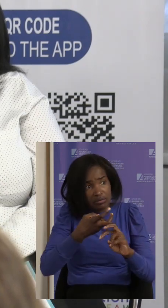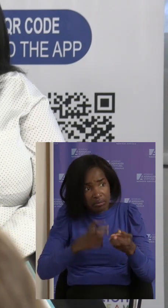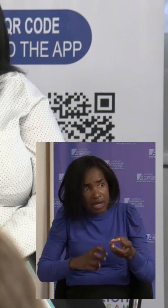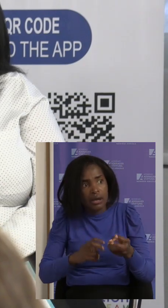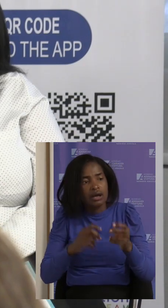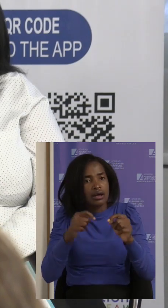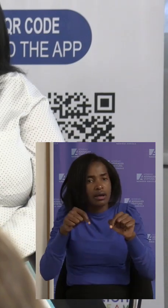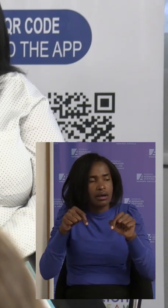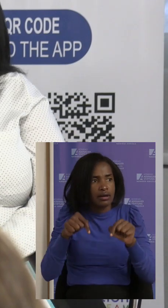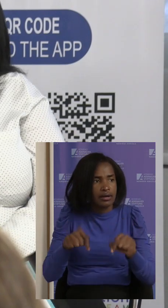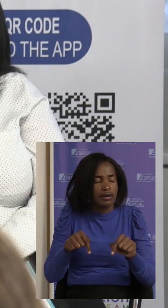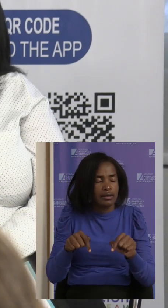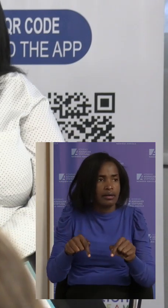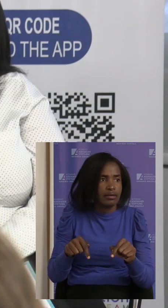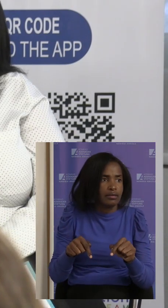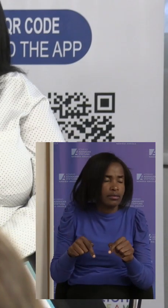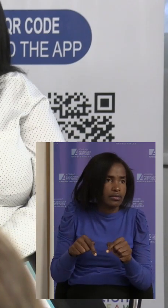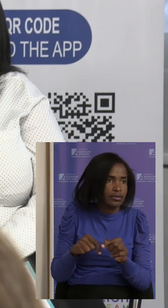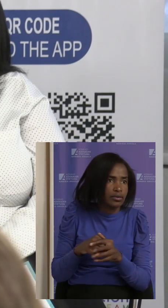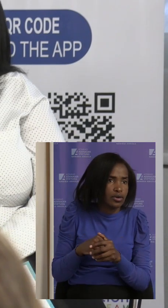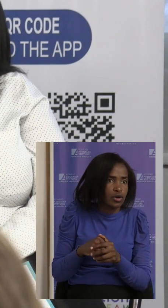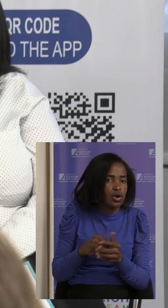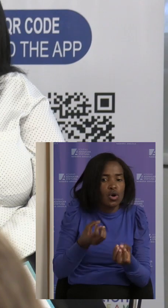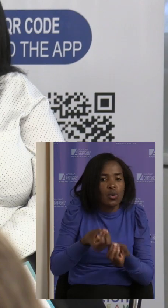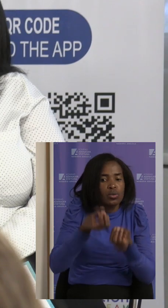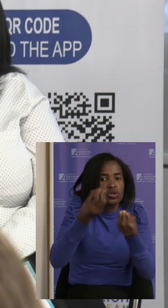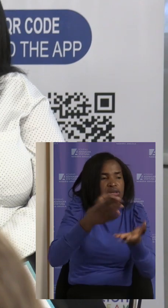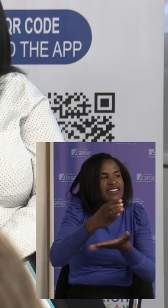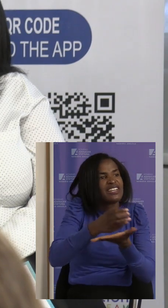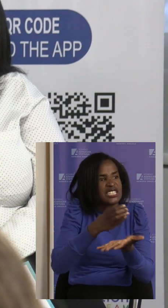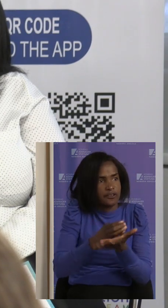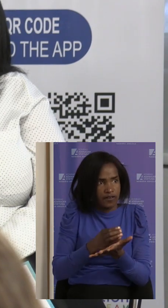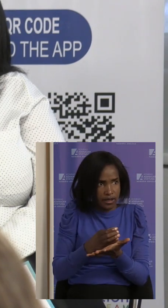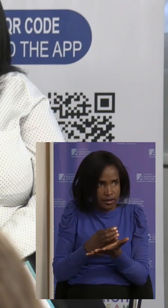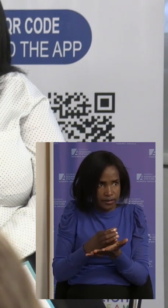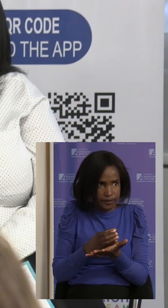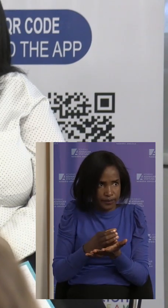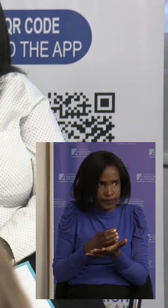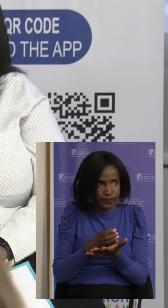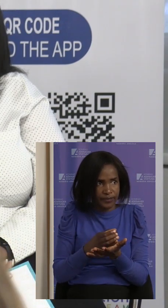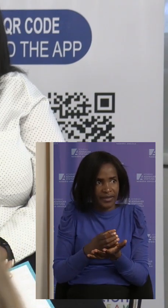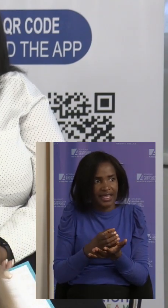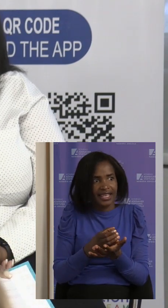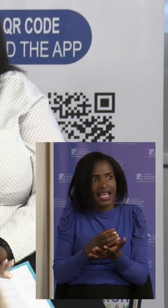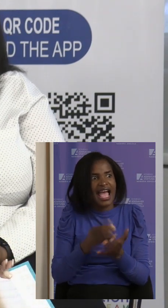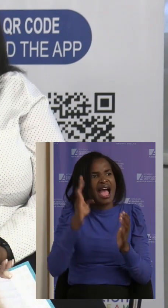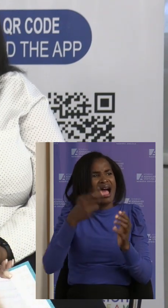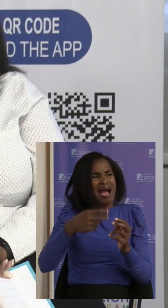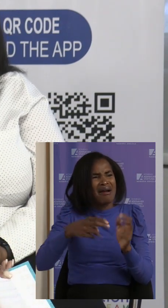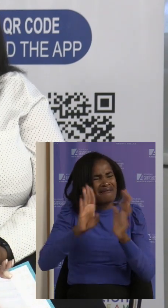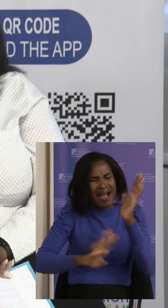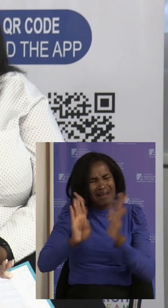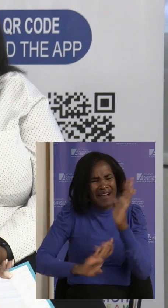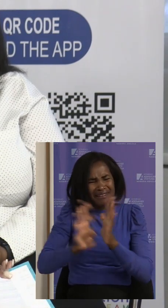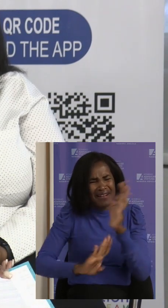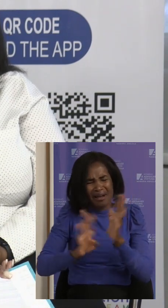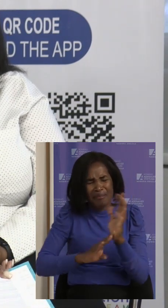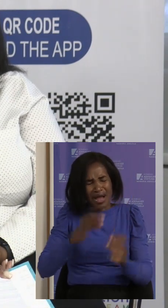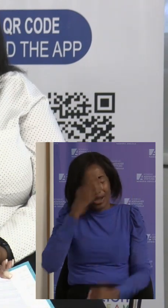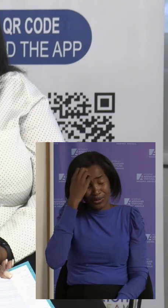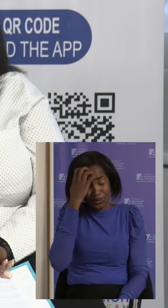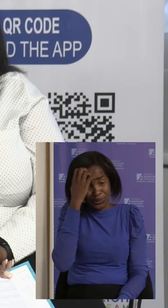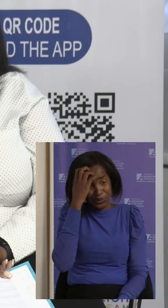will be awarded with a certificate. The high failure rate, yes, touching on to the